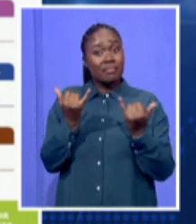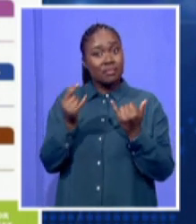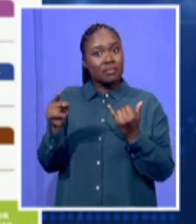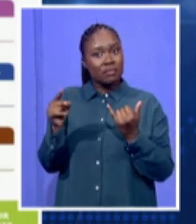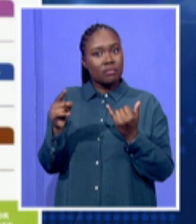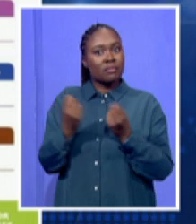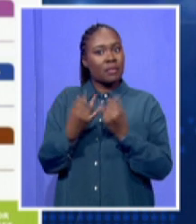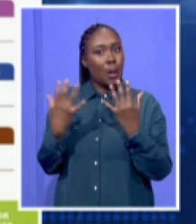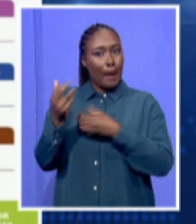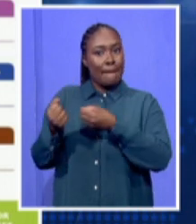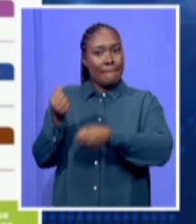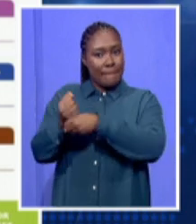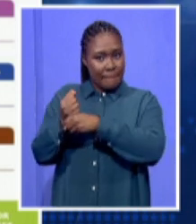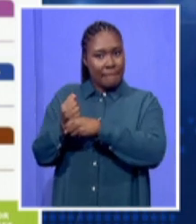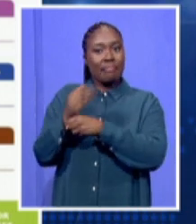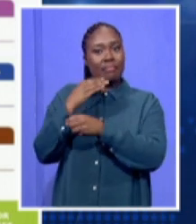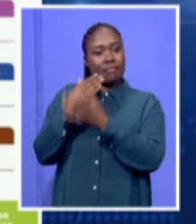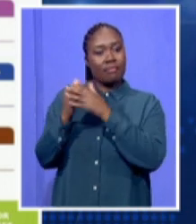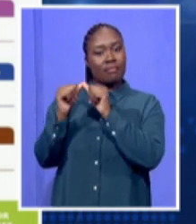So we have vaccine.